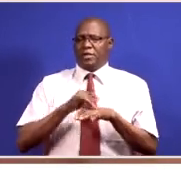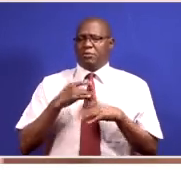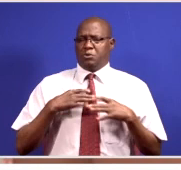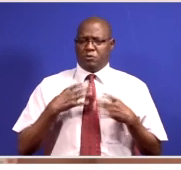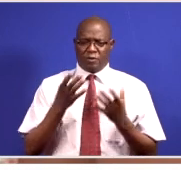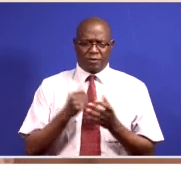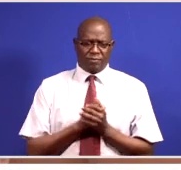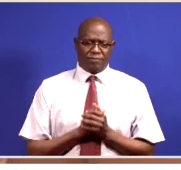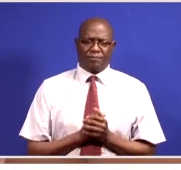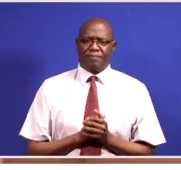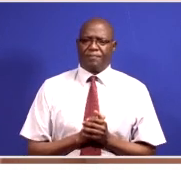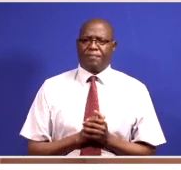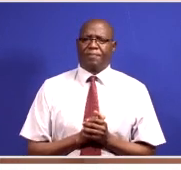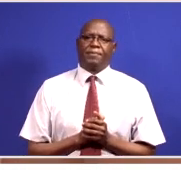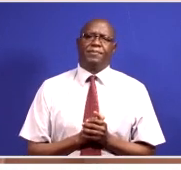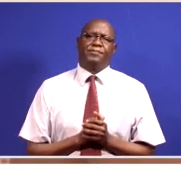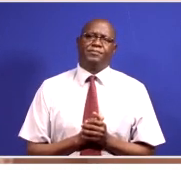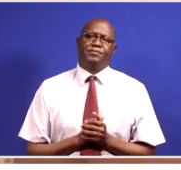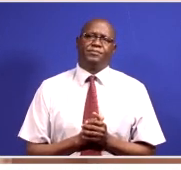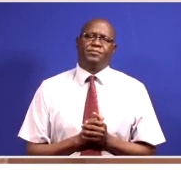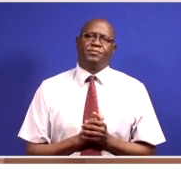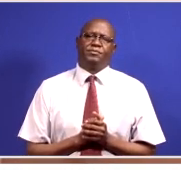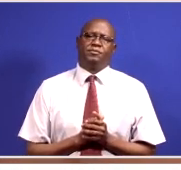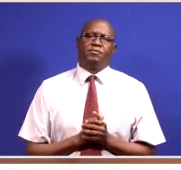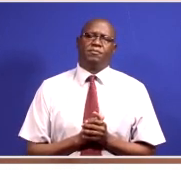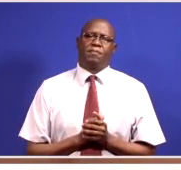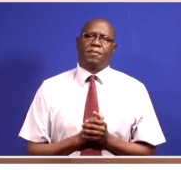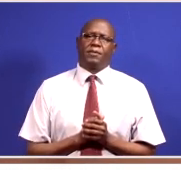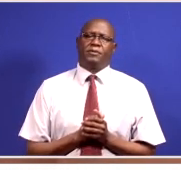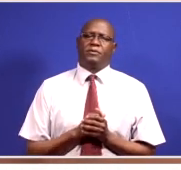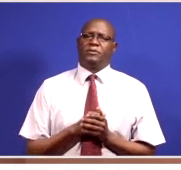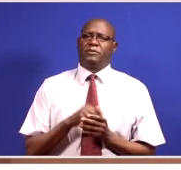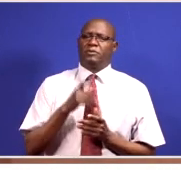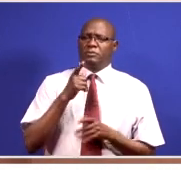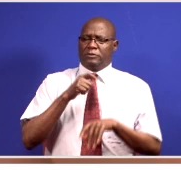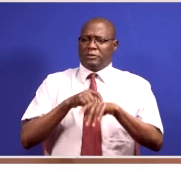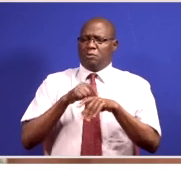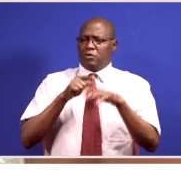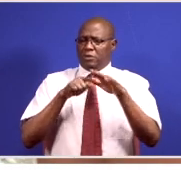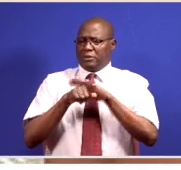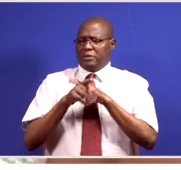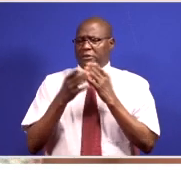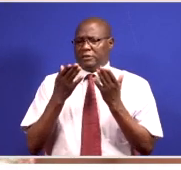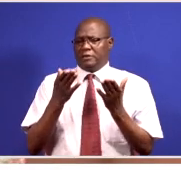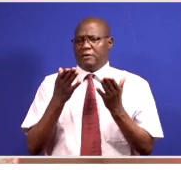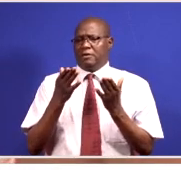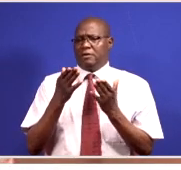Vile tulivyoingia hapa, shule kwa upande wa chekechea ilikuwa na wanafunzi